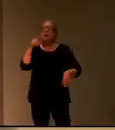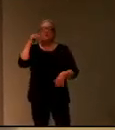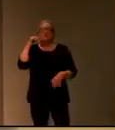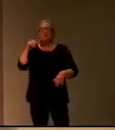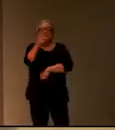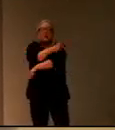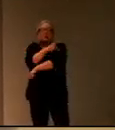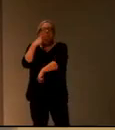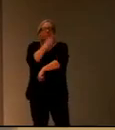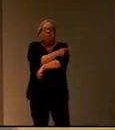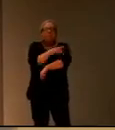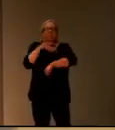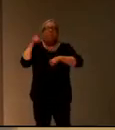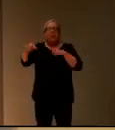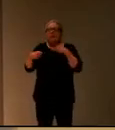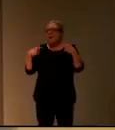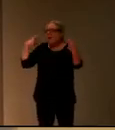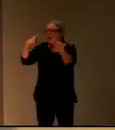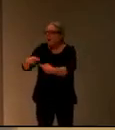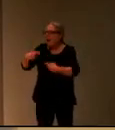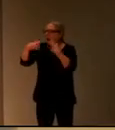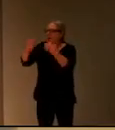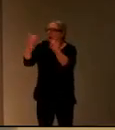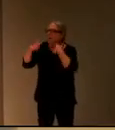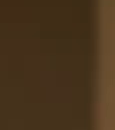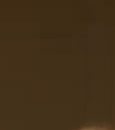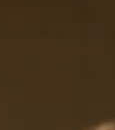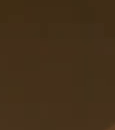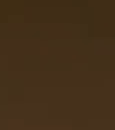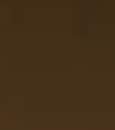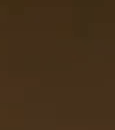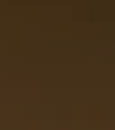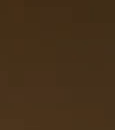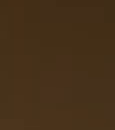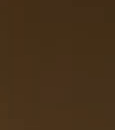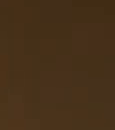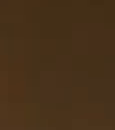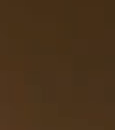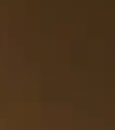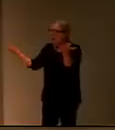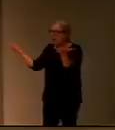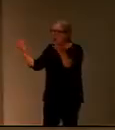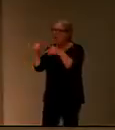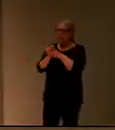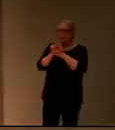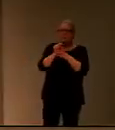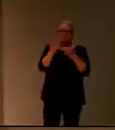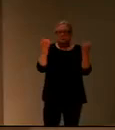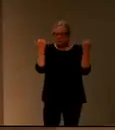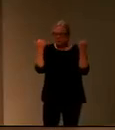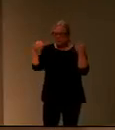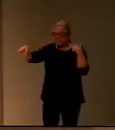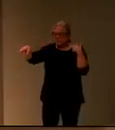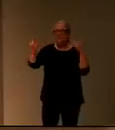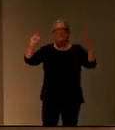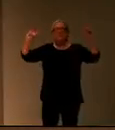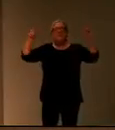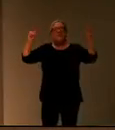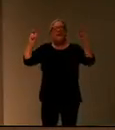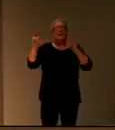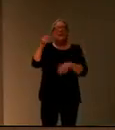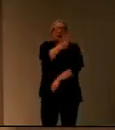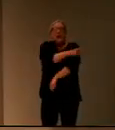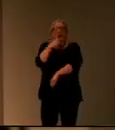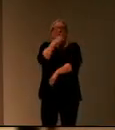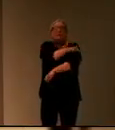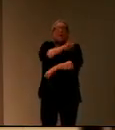more behind. And so it's only when we walk upstream to find out why are patients falling in the river in the first place that we can get